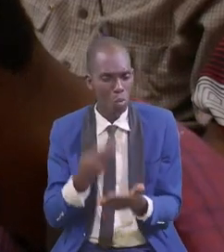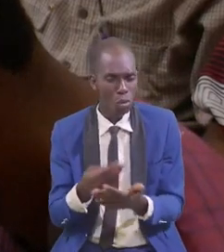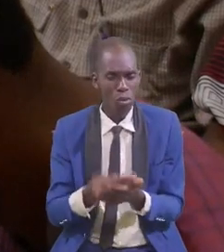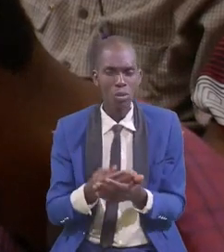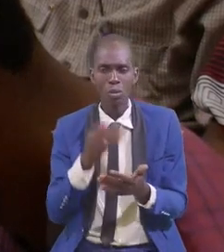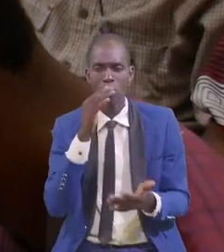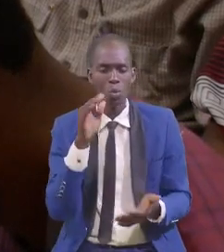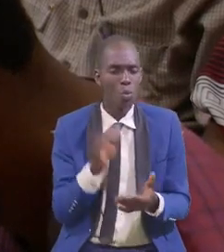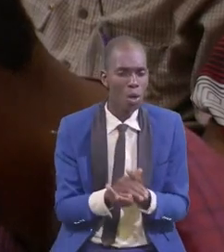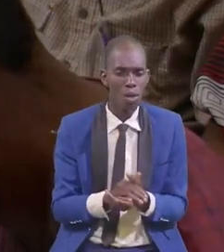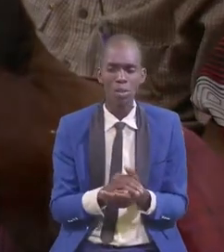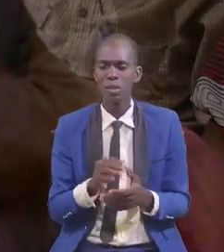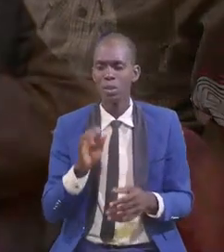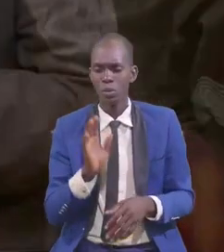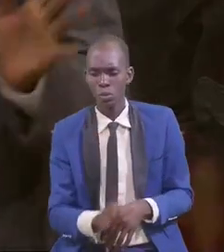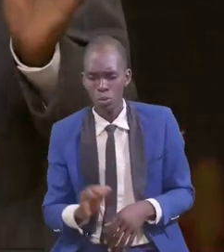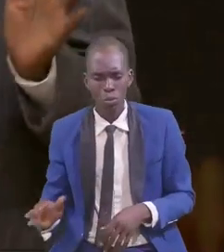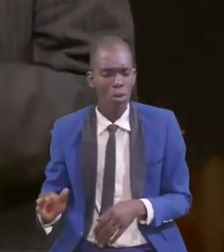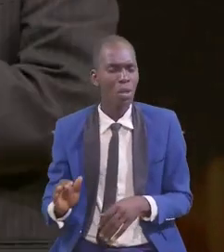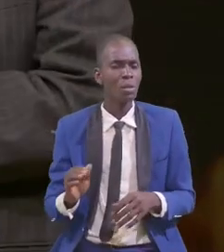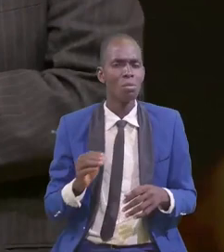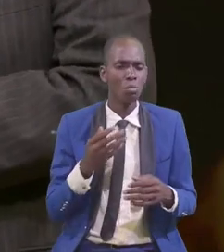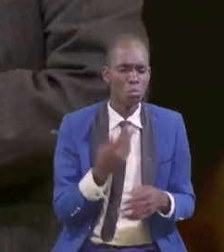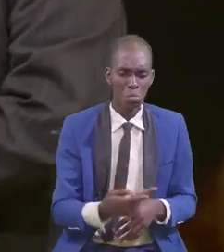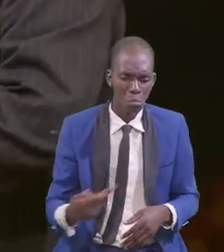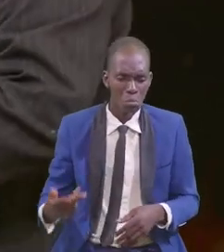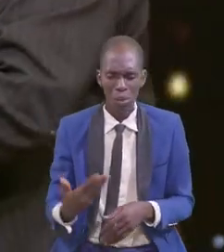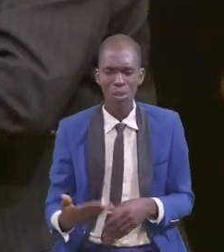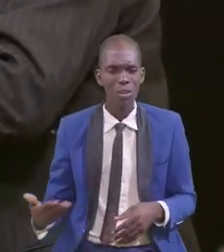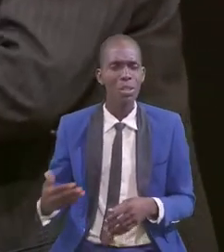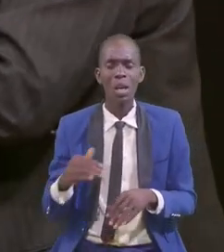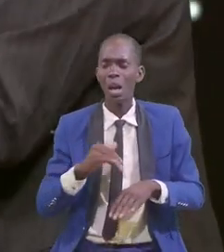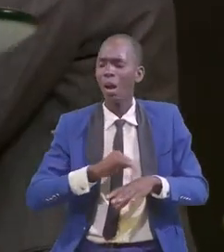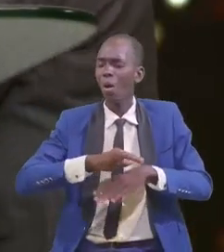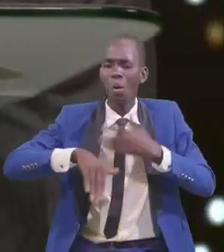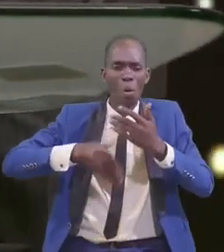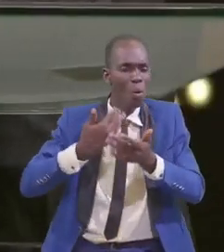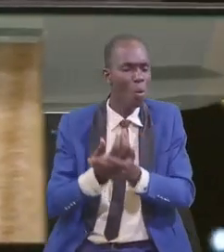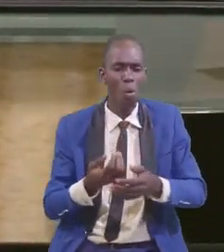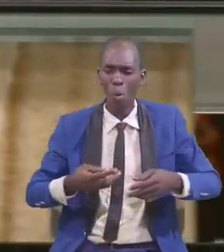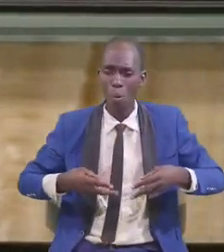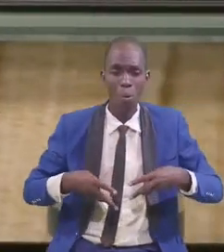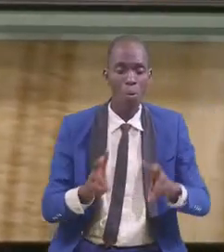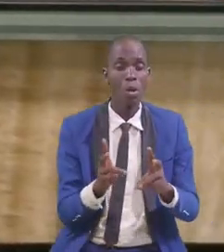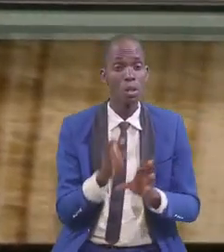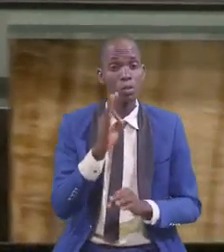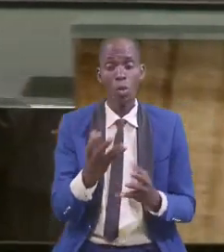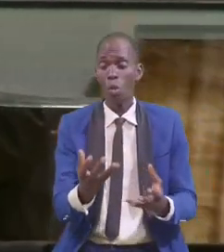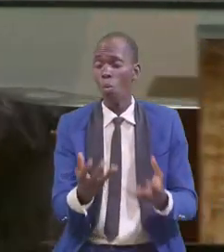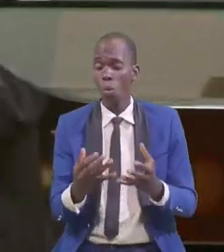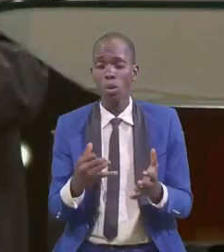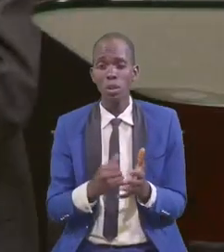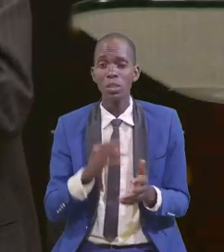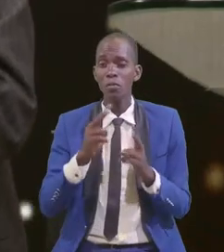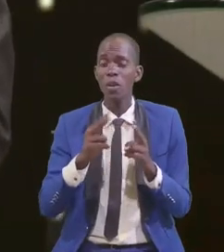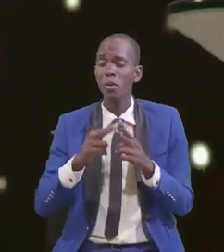cost, children at any cost, property at any cost, if you want it so seriously and